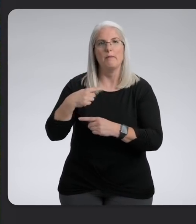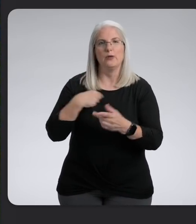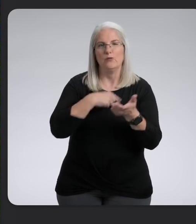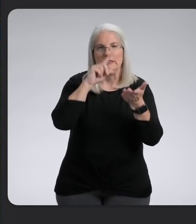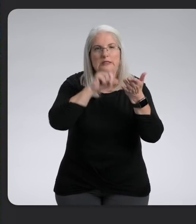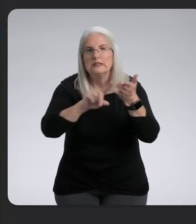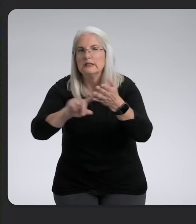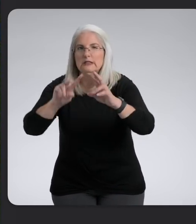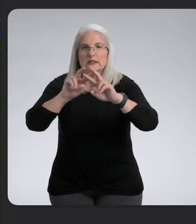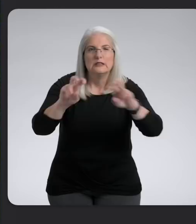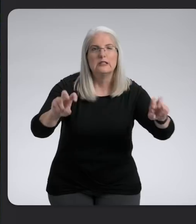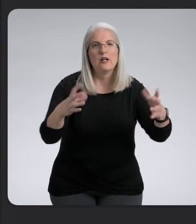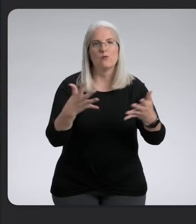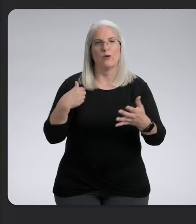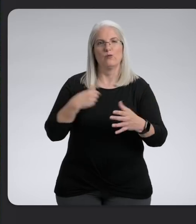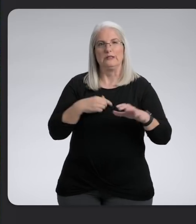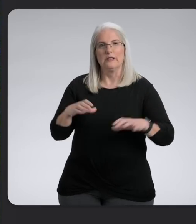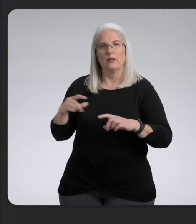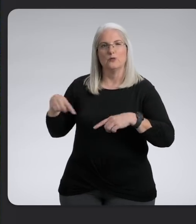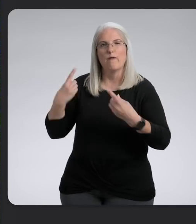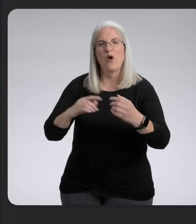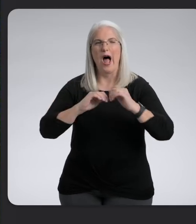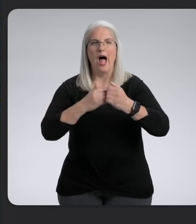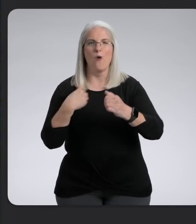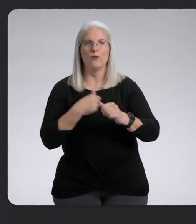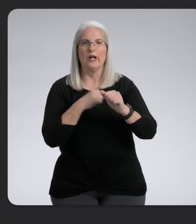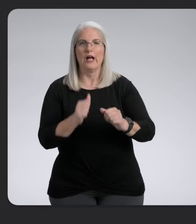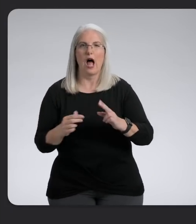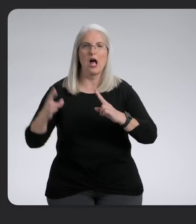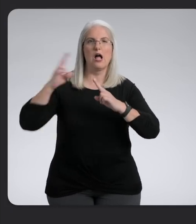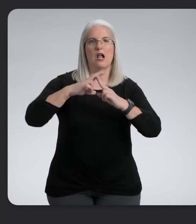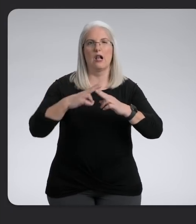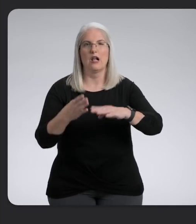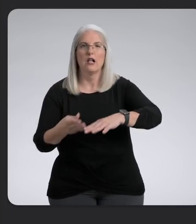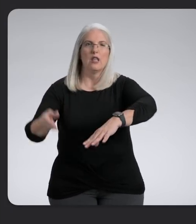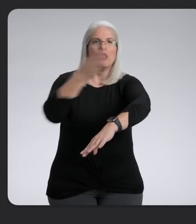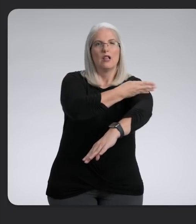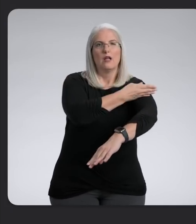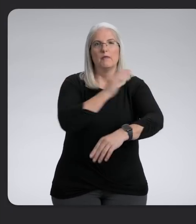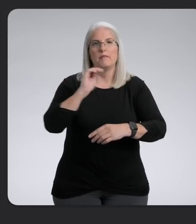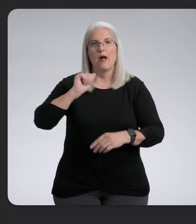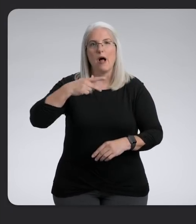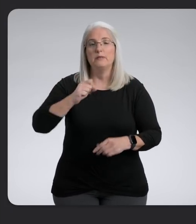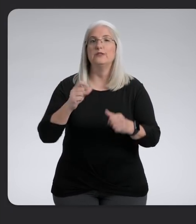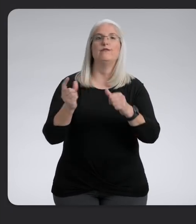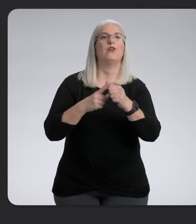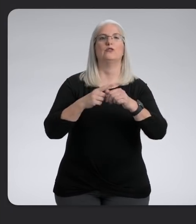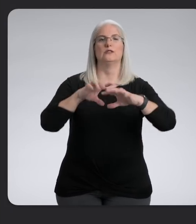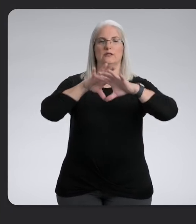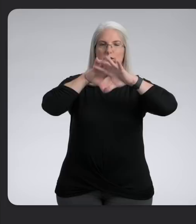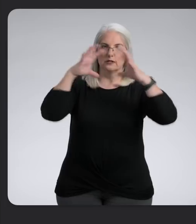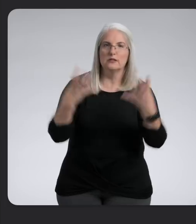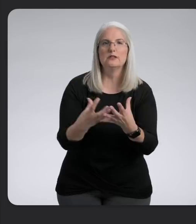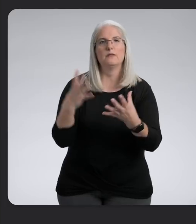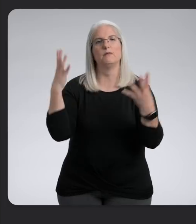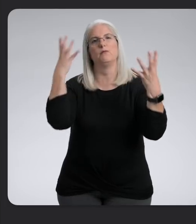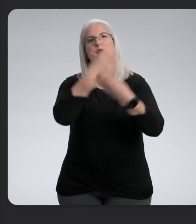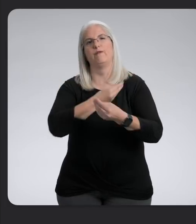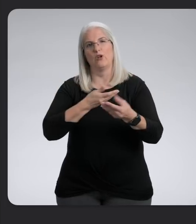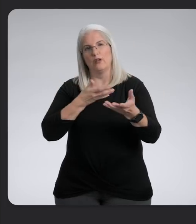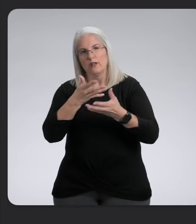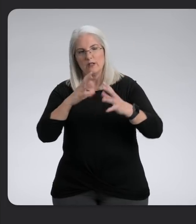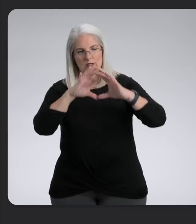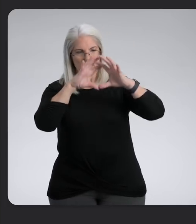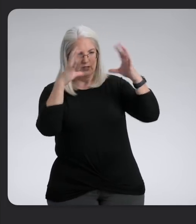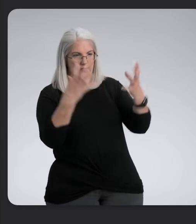asked ourselves, how can we push things even further? We started by building a gorgeous interactive globe that